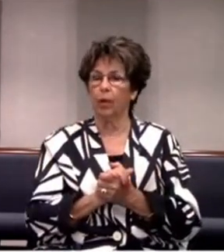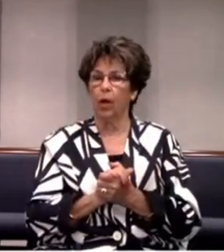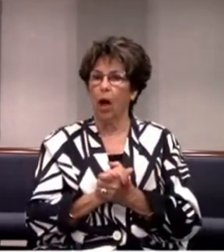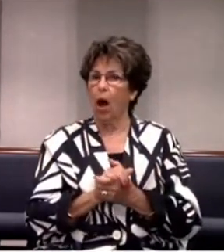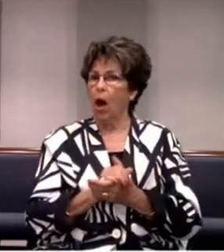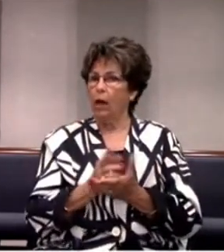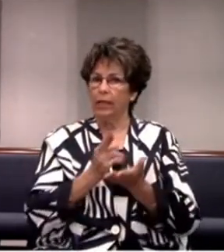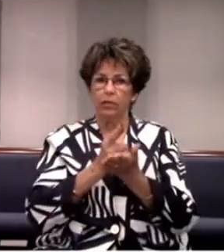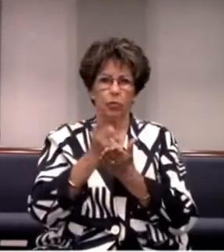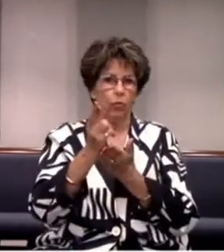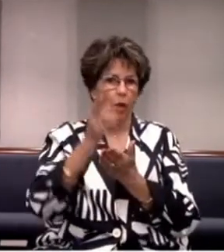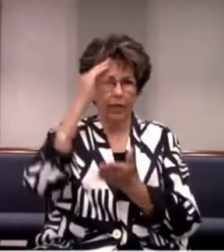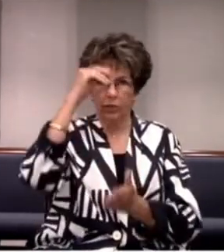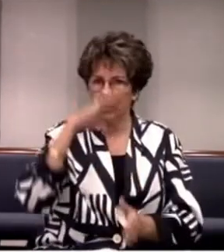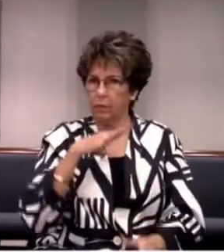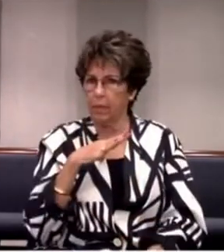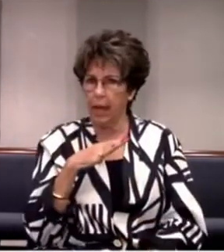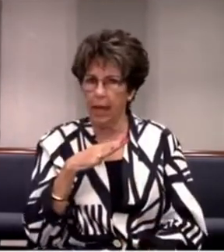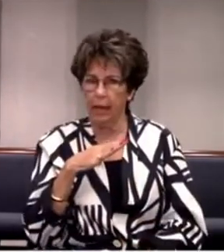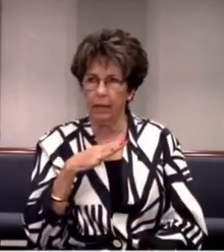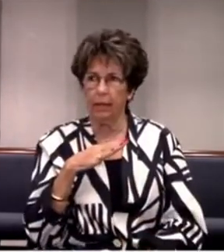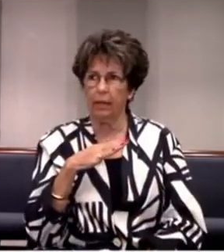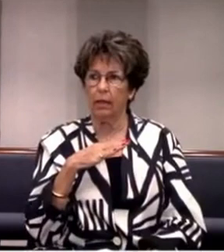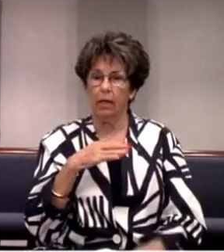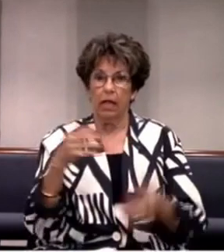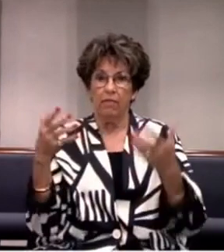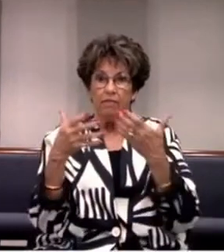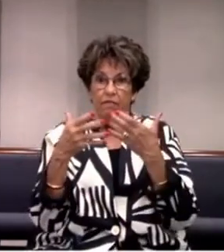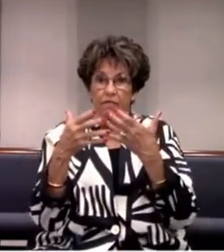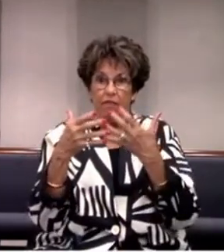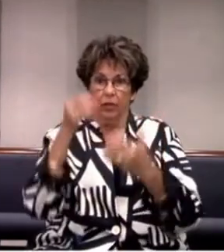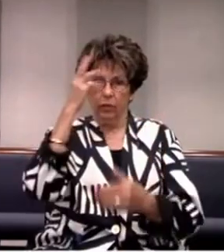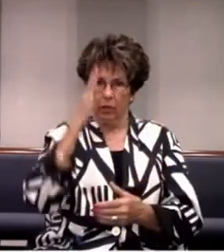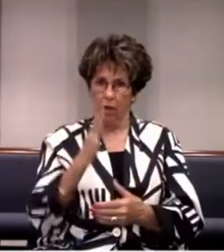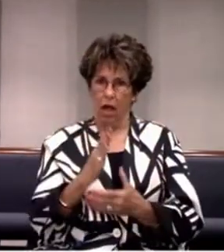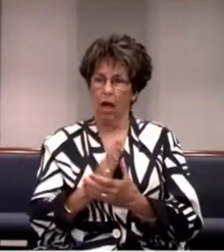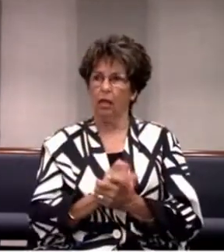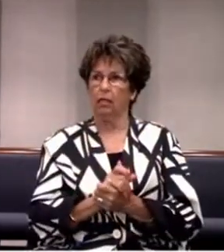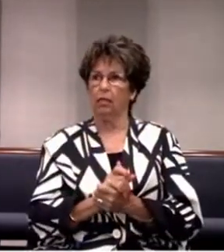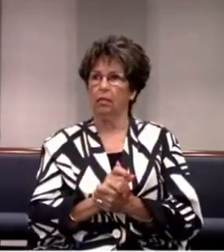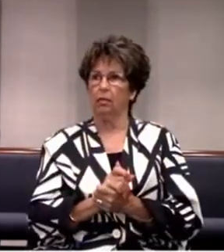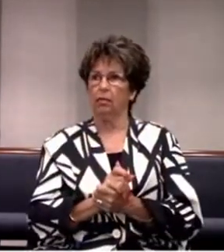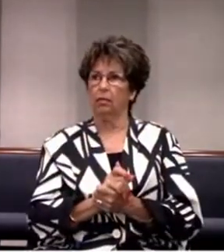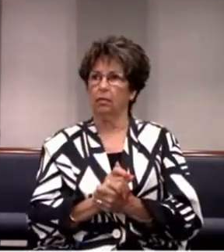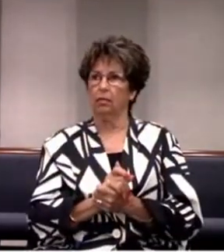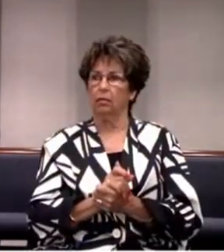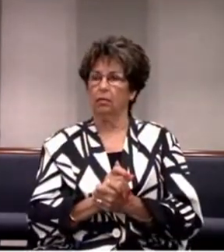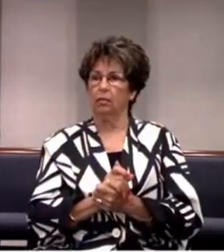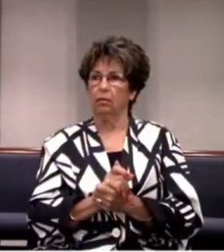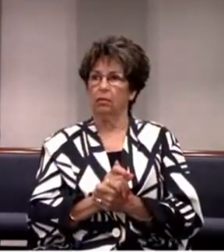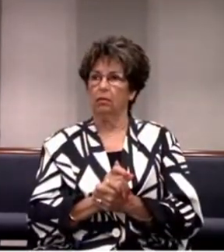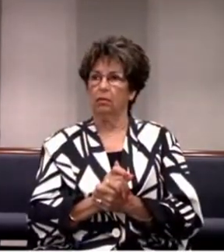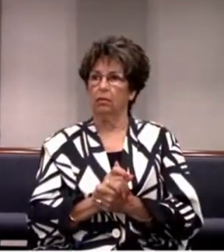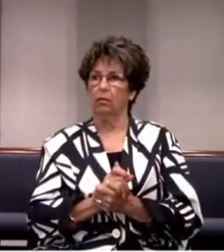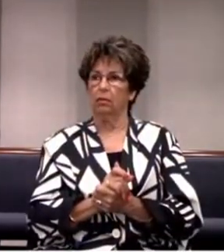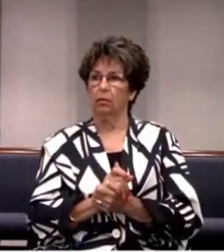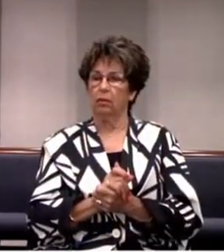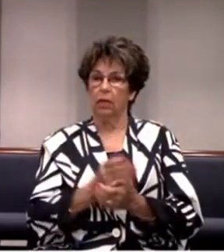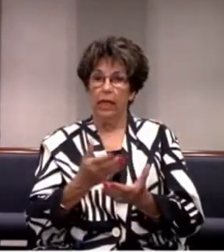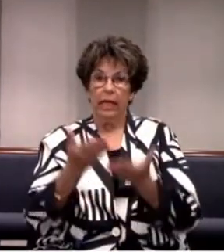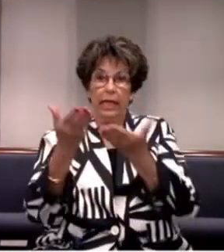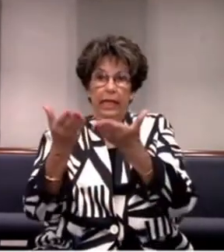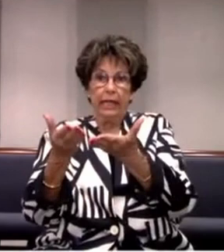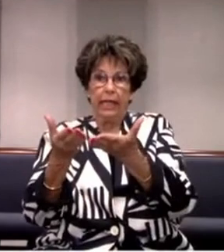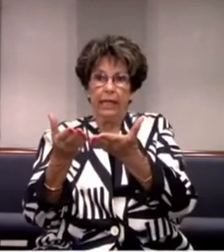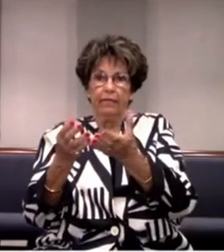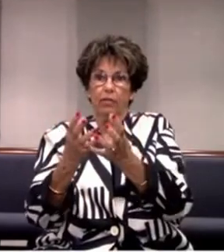devout man. He's one that fears God with all his house. He's one that gives much